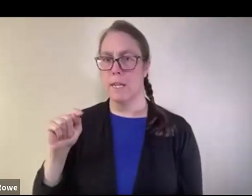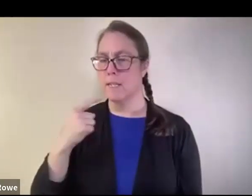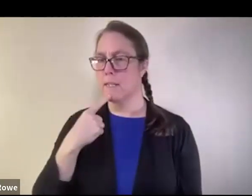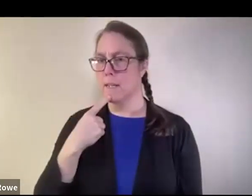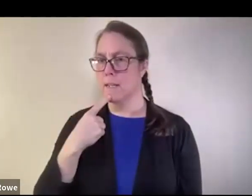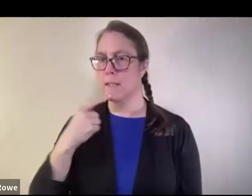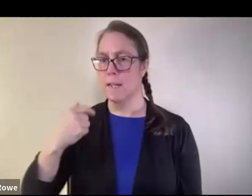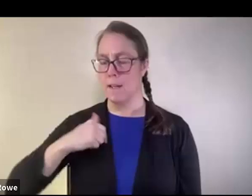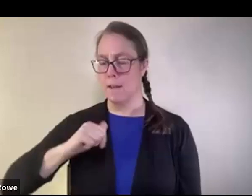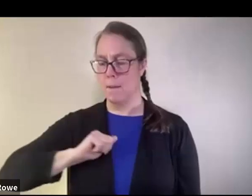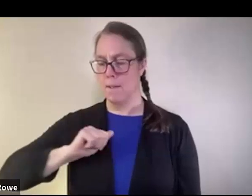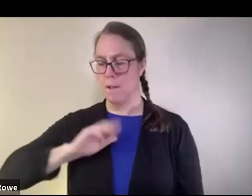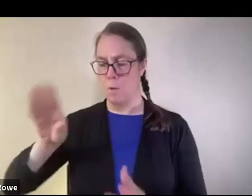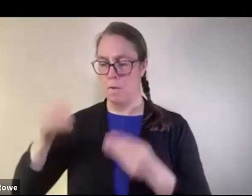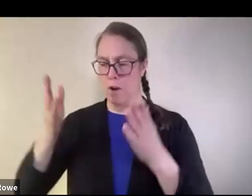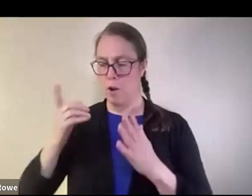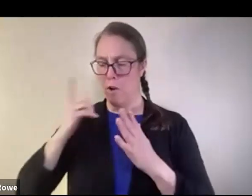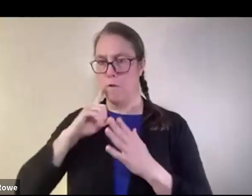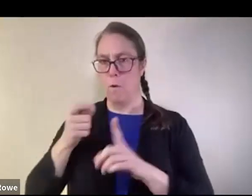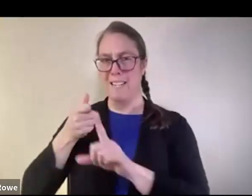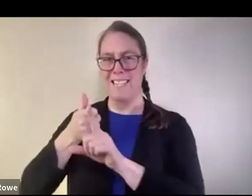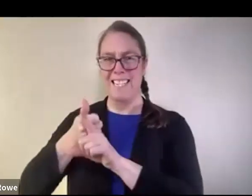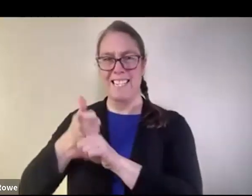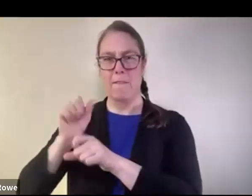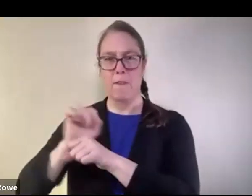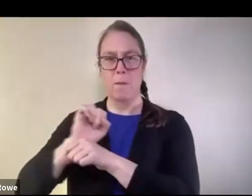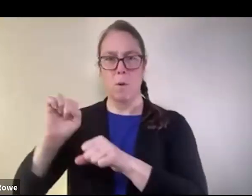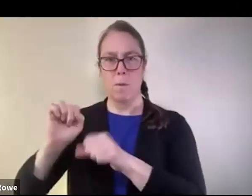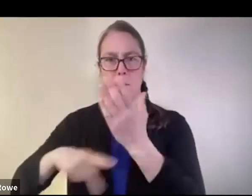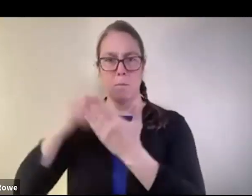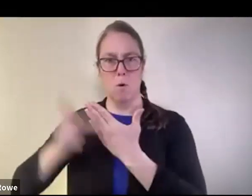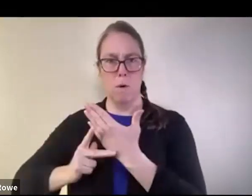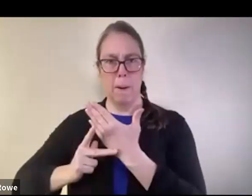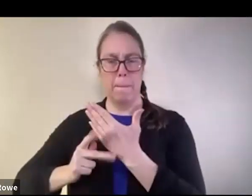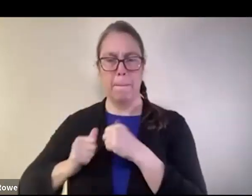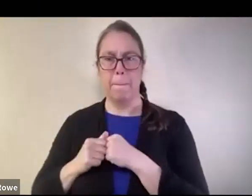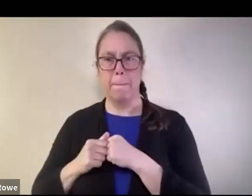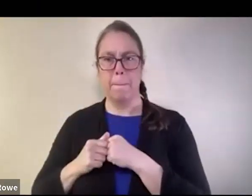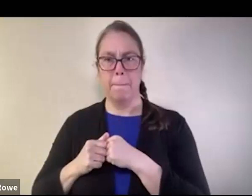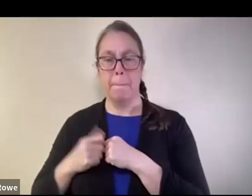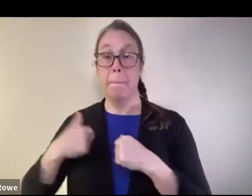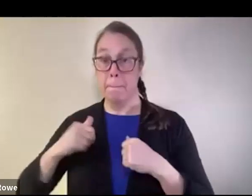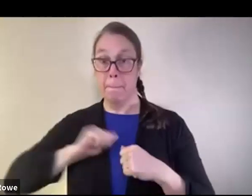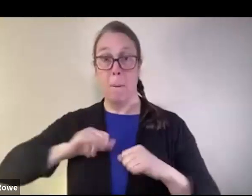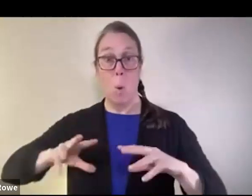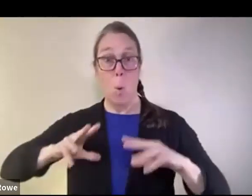I am a provider for the self-employment program. I own a business